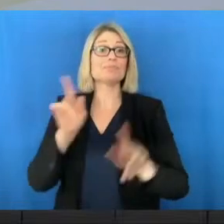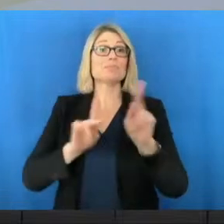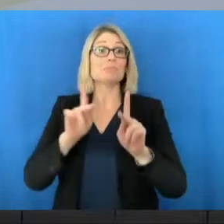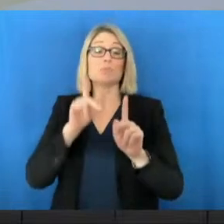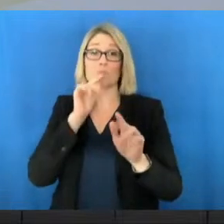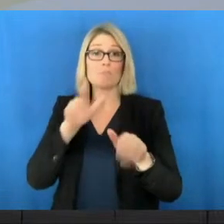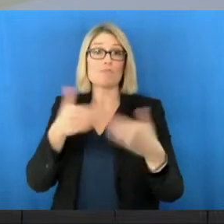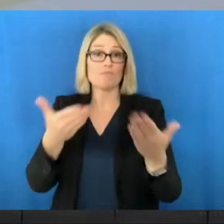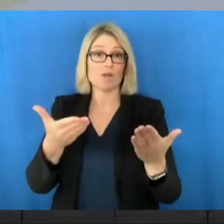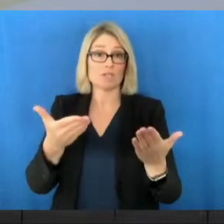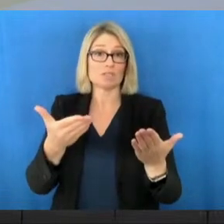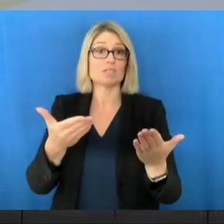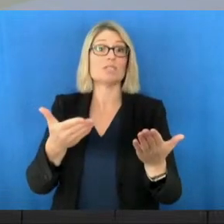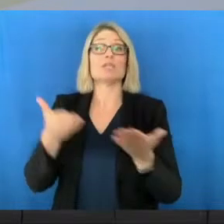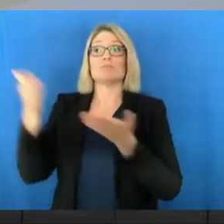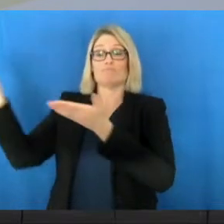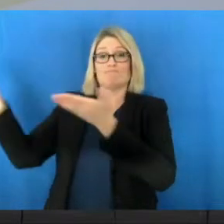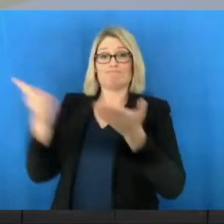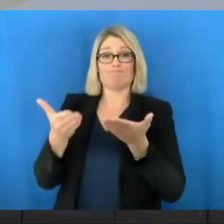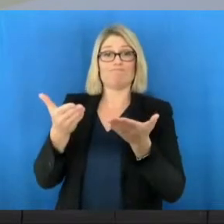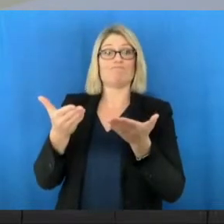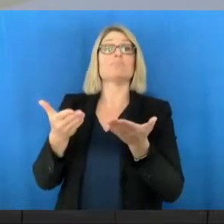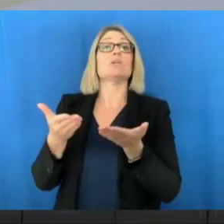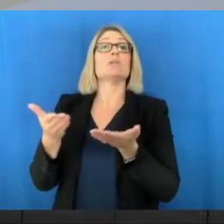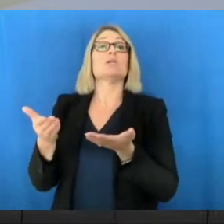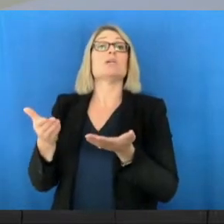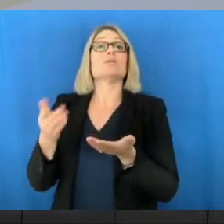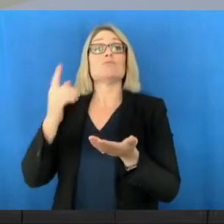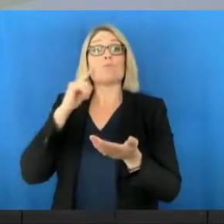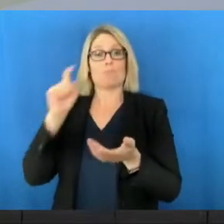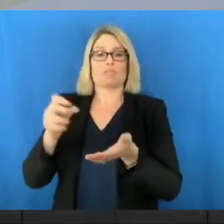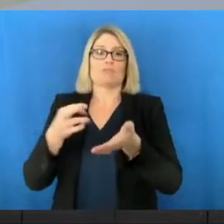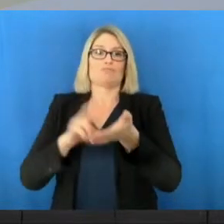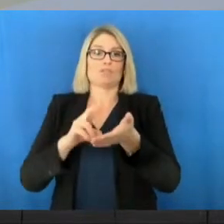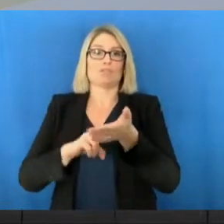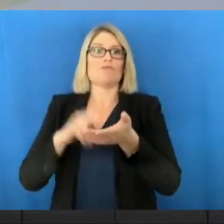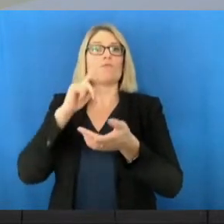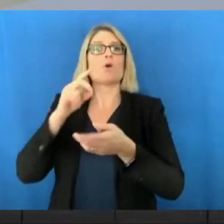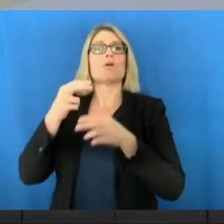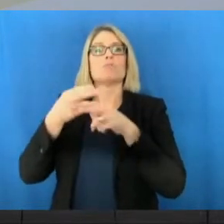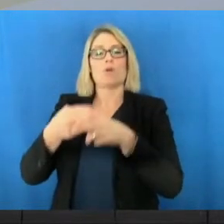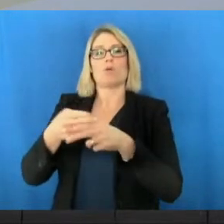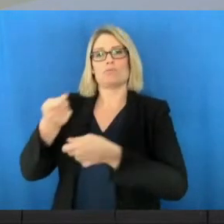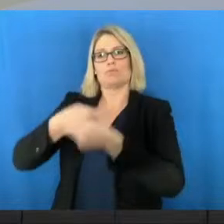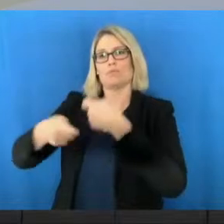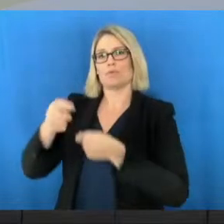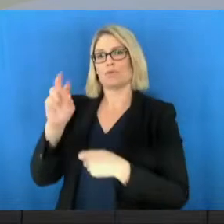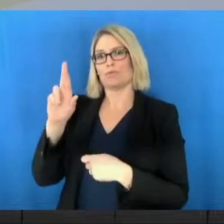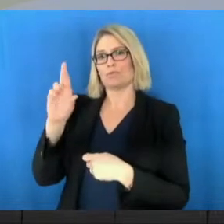frequent commercial courier services outside of PEI are asked to register as rotational workers.